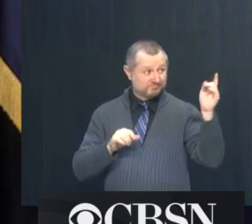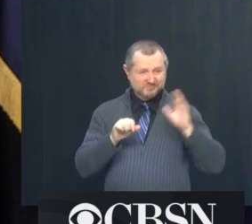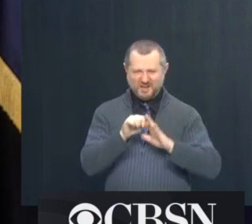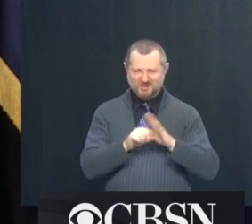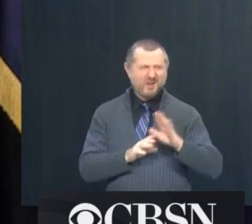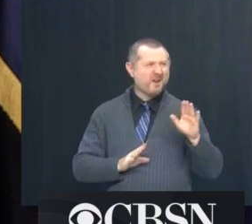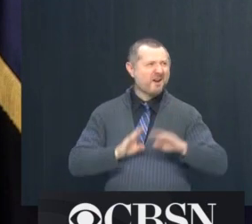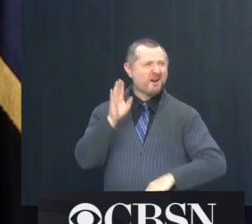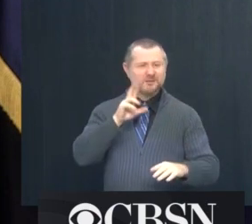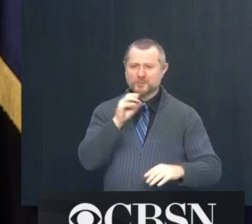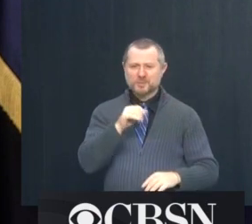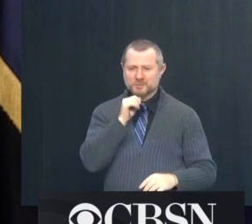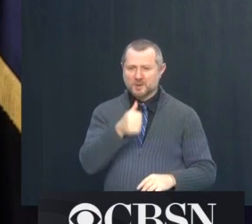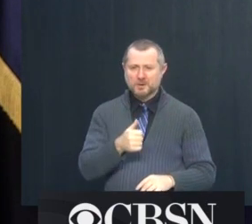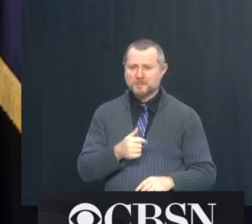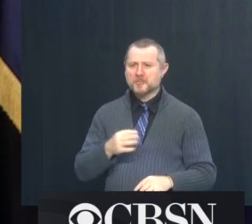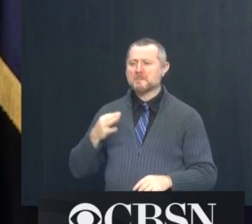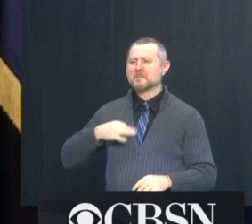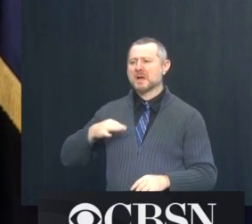Maine.